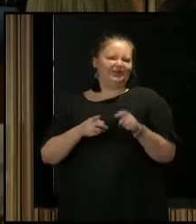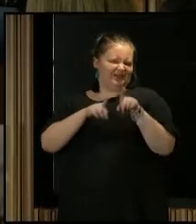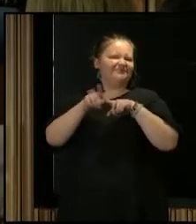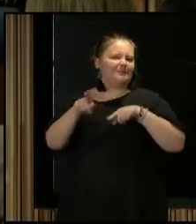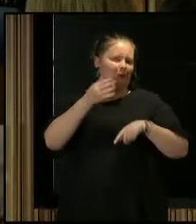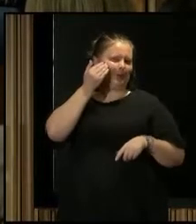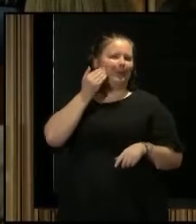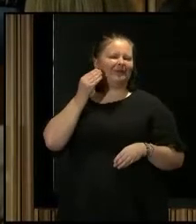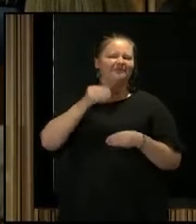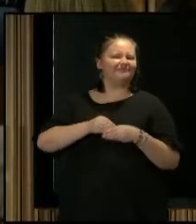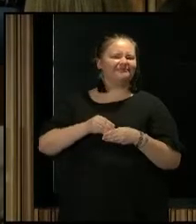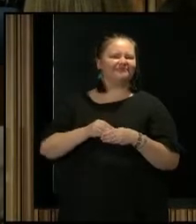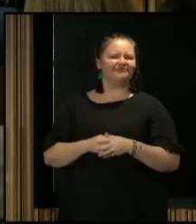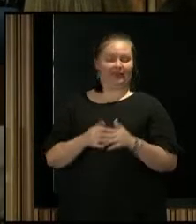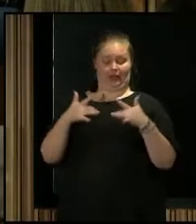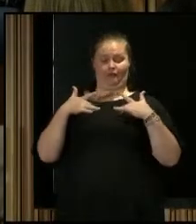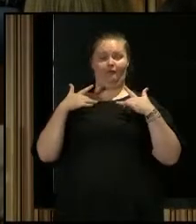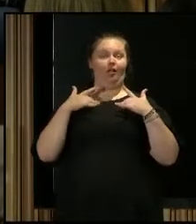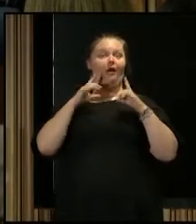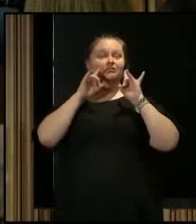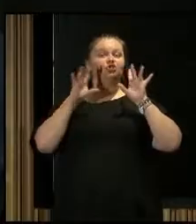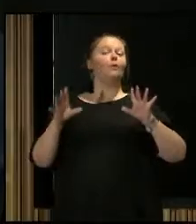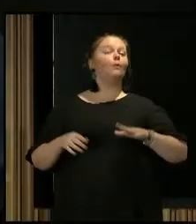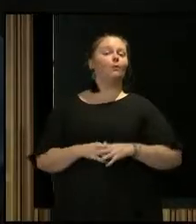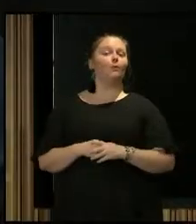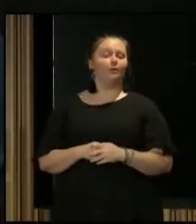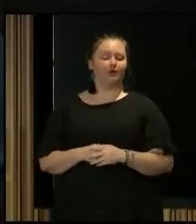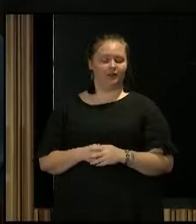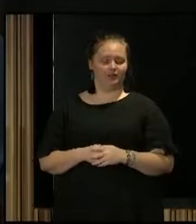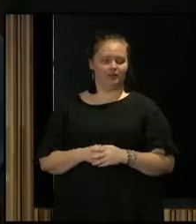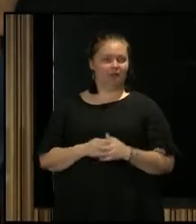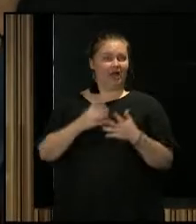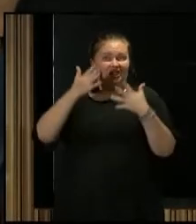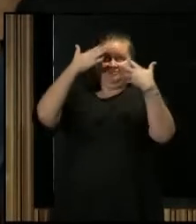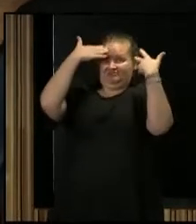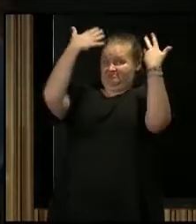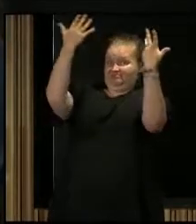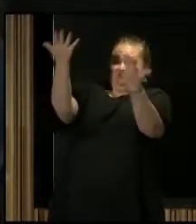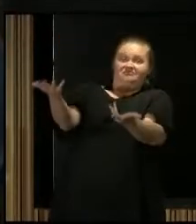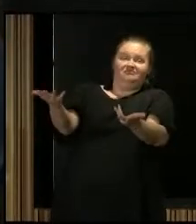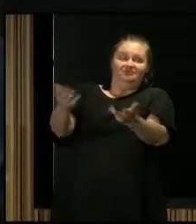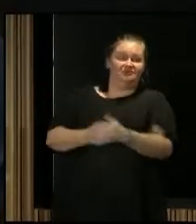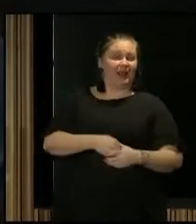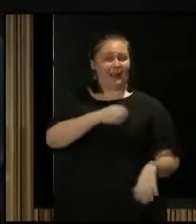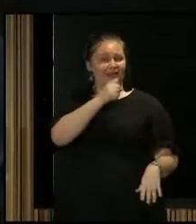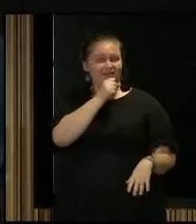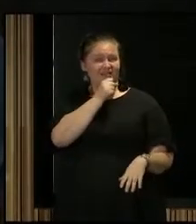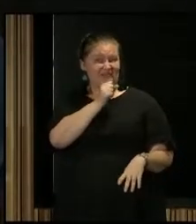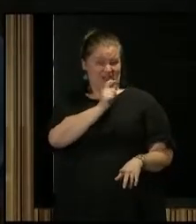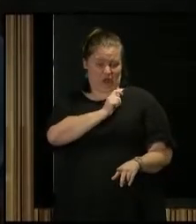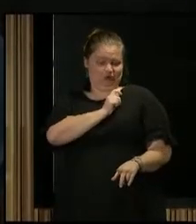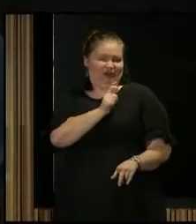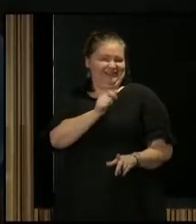is women in our live shows. I don't know why men don't trust